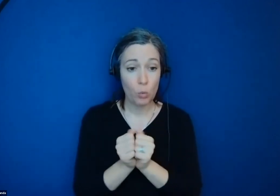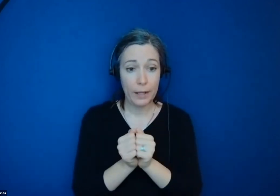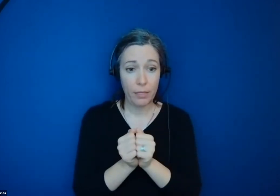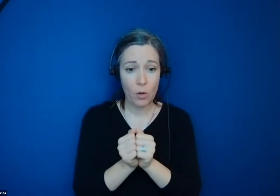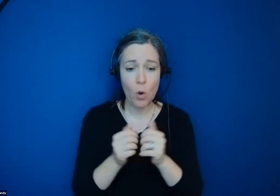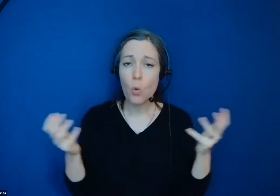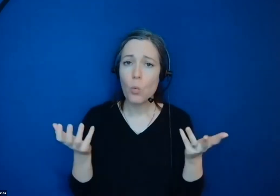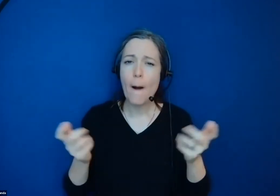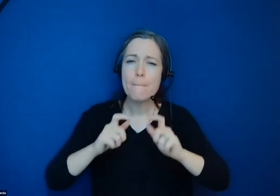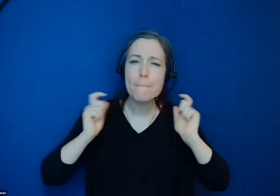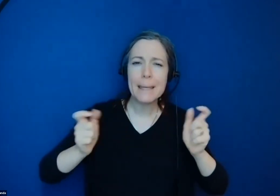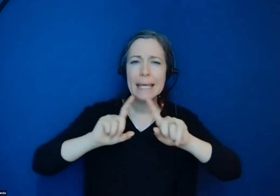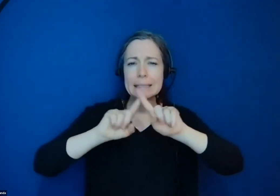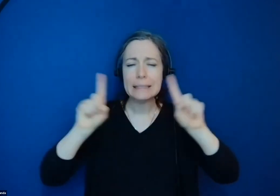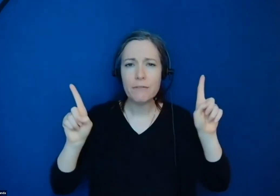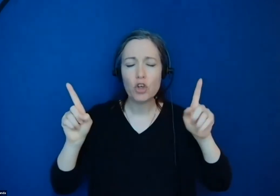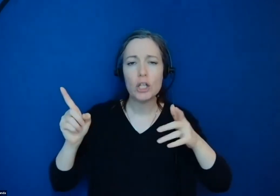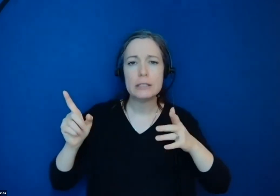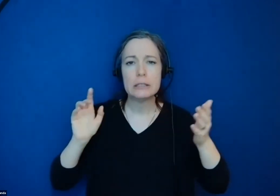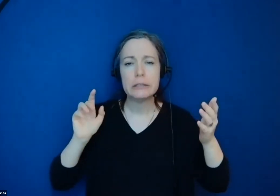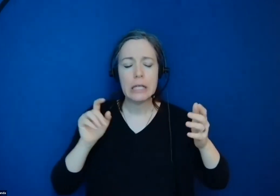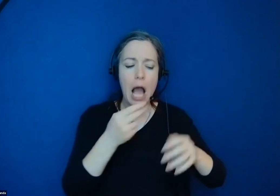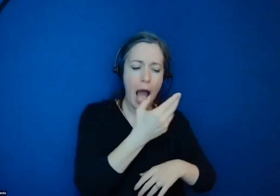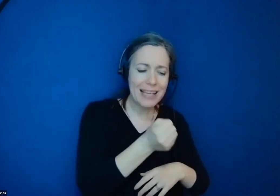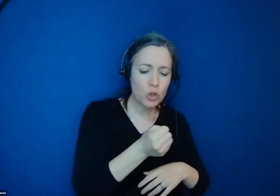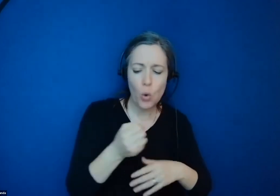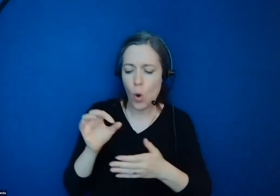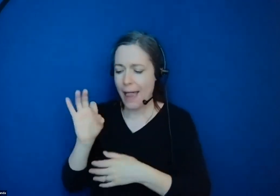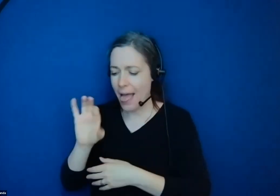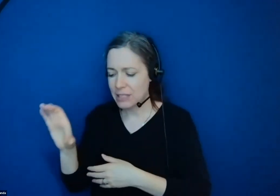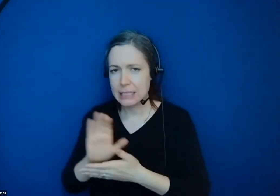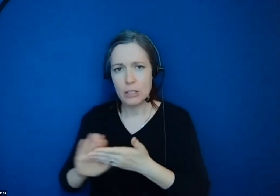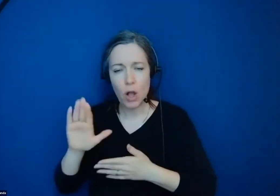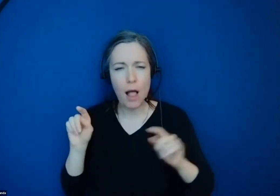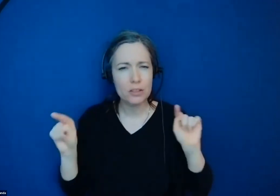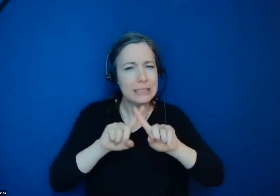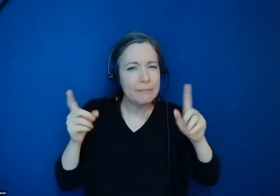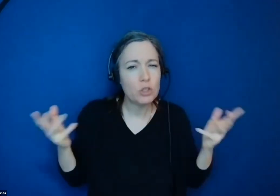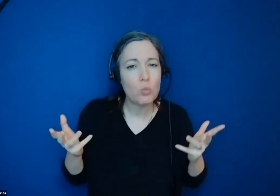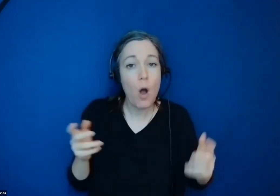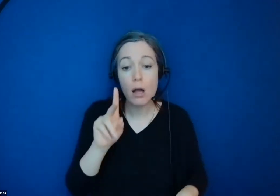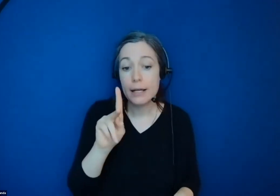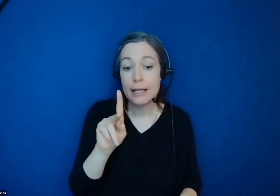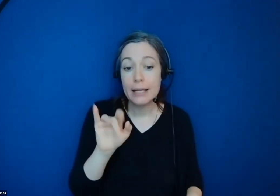the biggest difference between high school and FCC or college for the both of you. Kira, do you want to start.